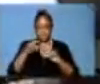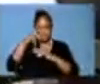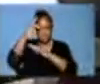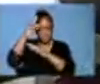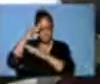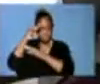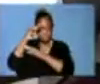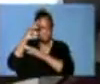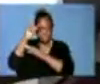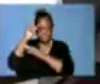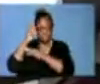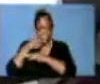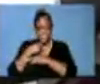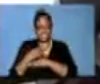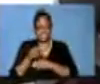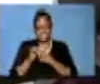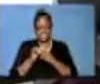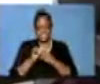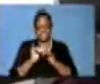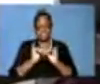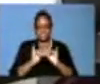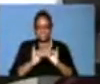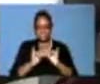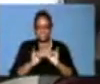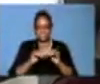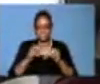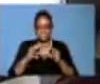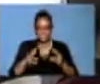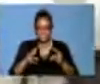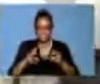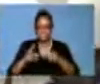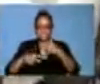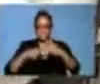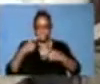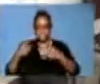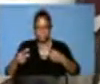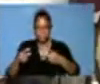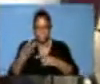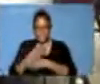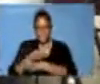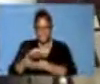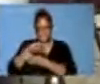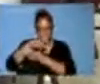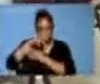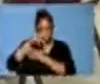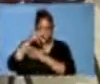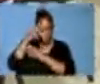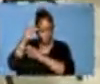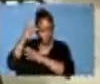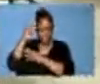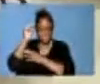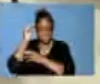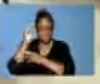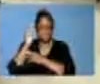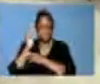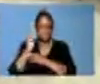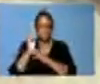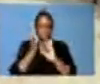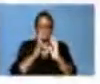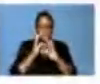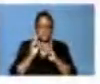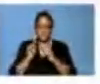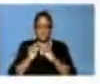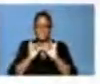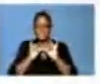today acknowledged that it still has ways to go. The Prime Minister was addressing the second annual local forum on